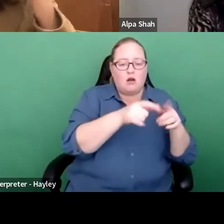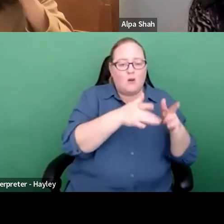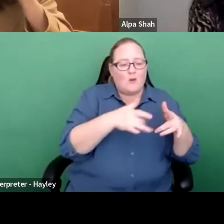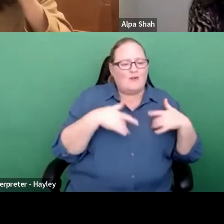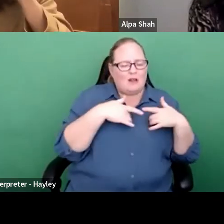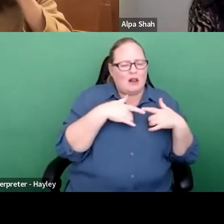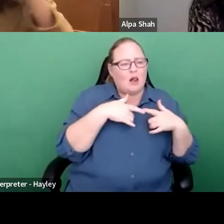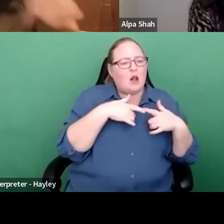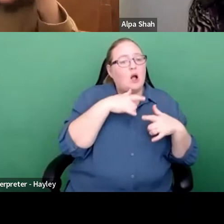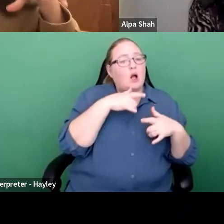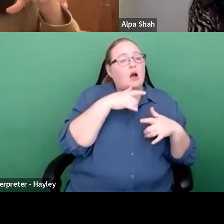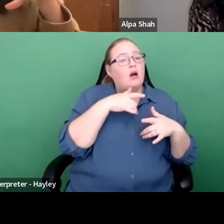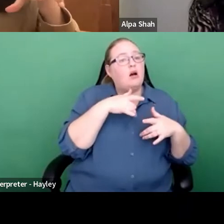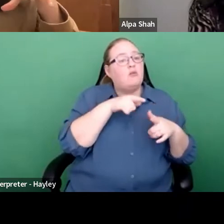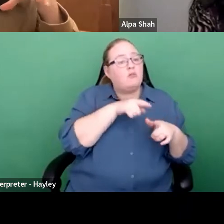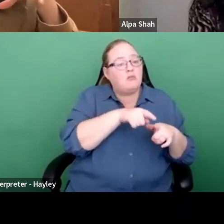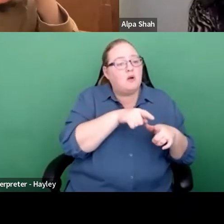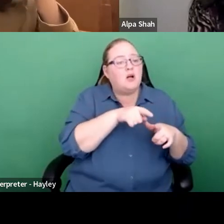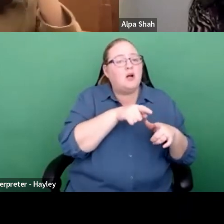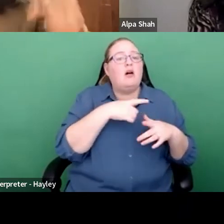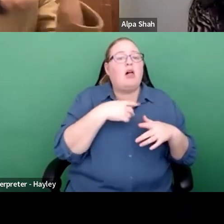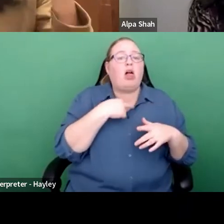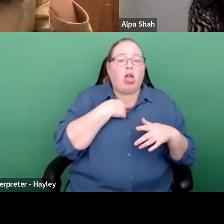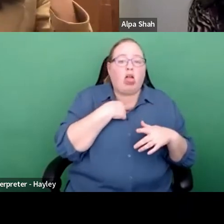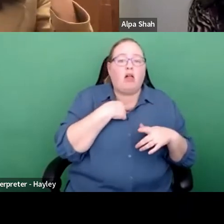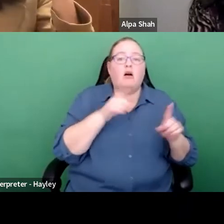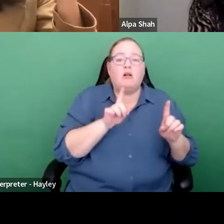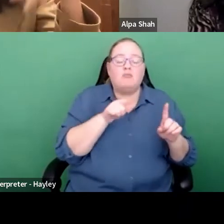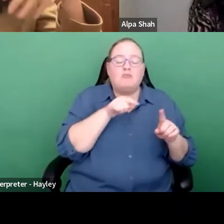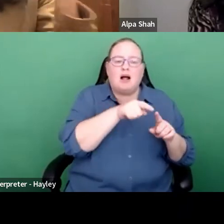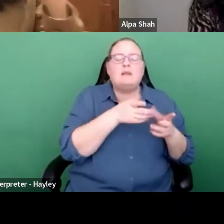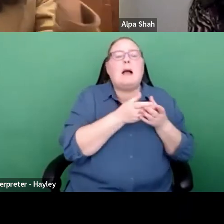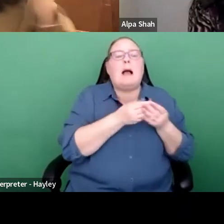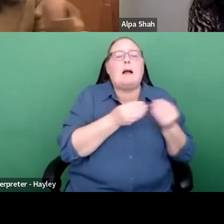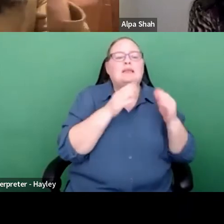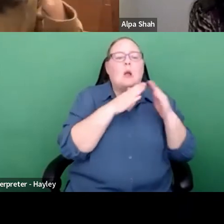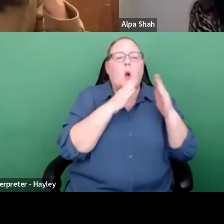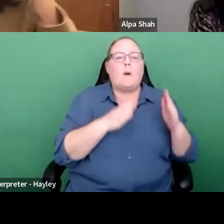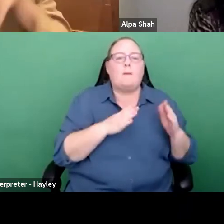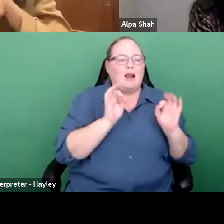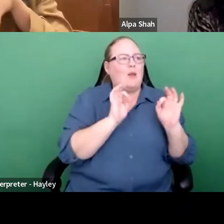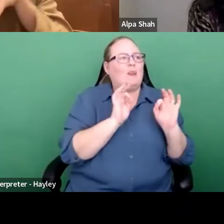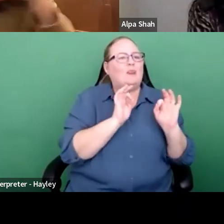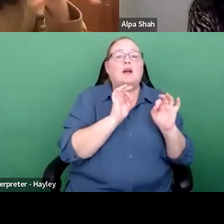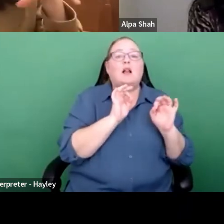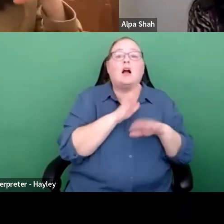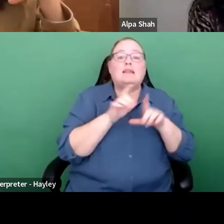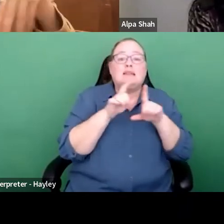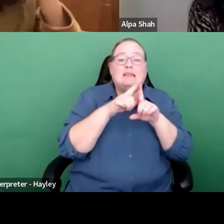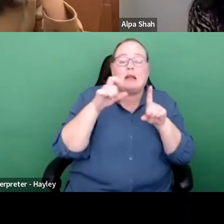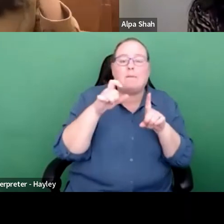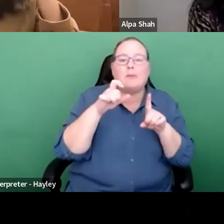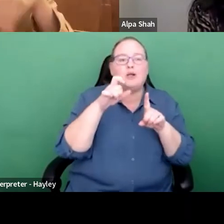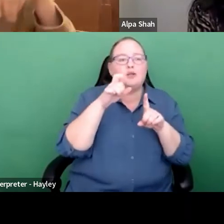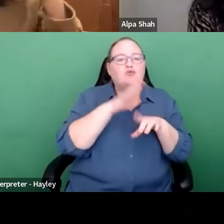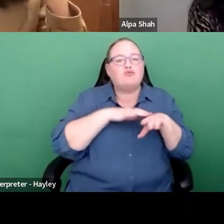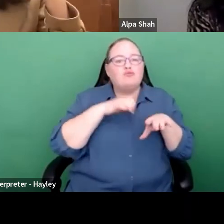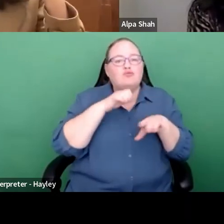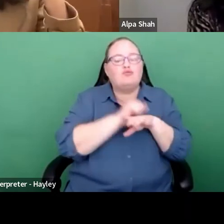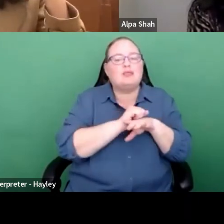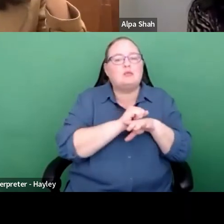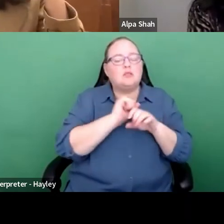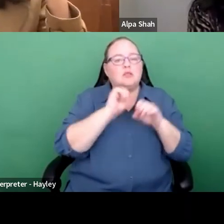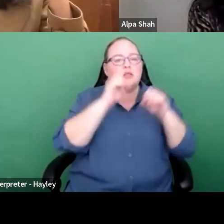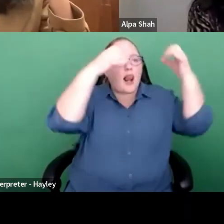homes that didn't have Christmas lighting in December, which again shows that, emptiness is not so much about presence or absence, but about the correct ways